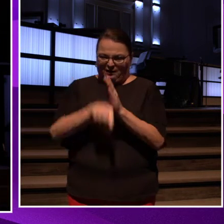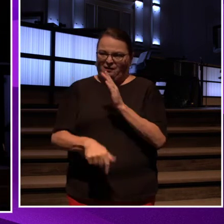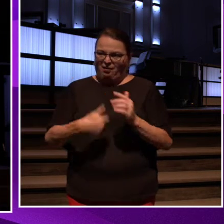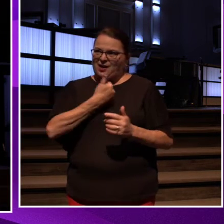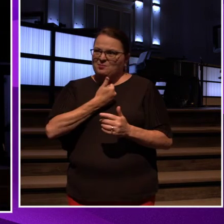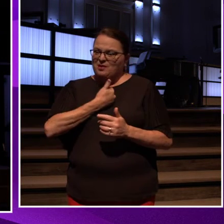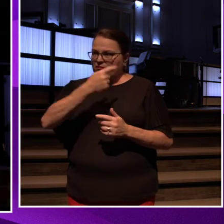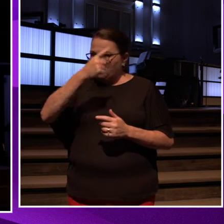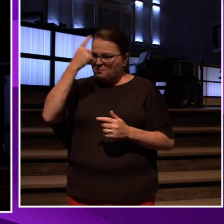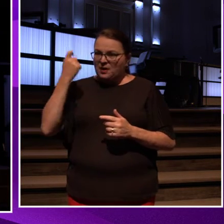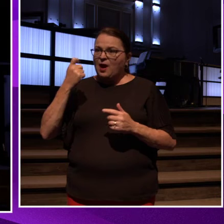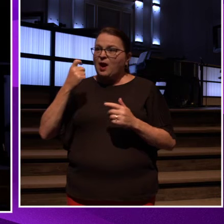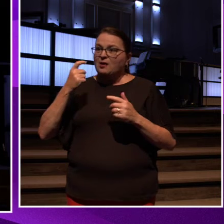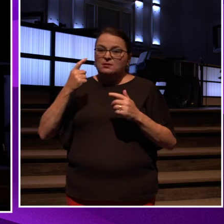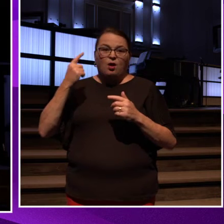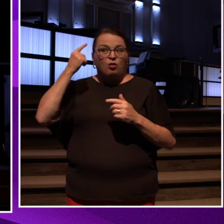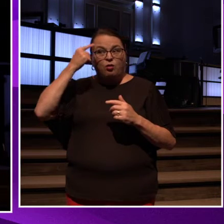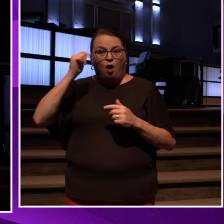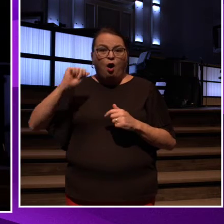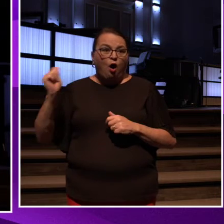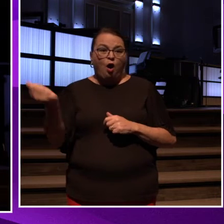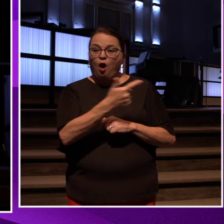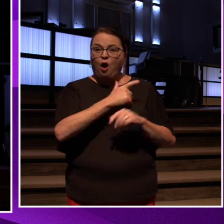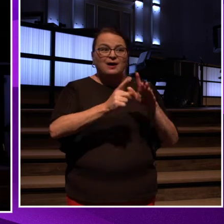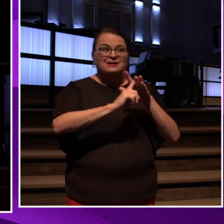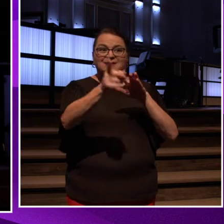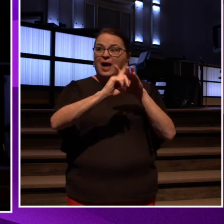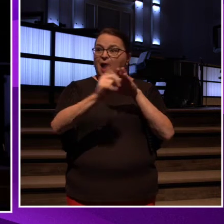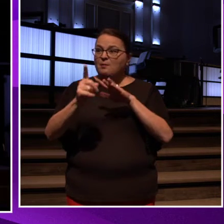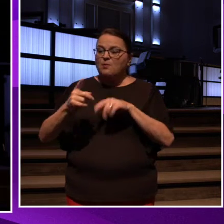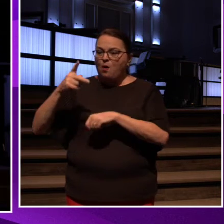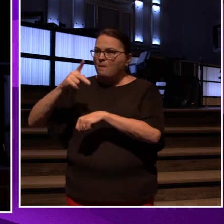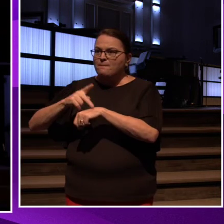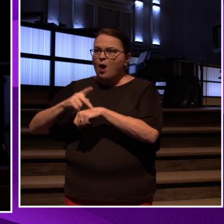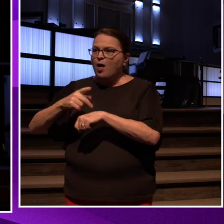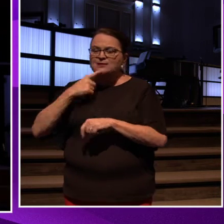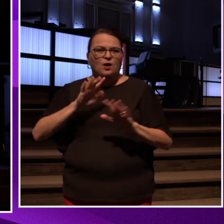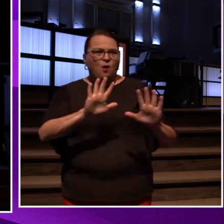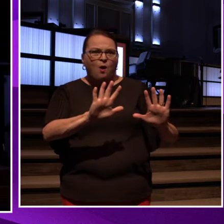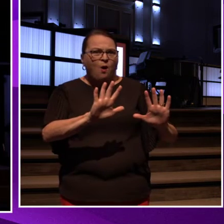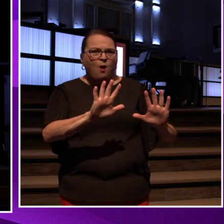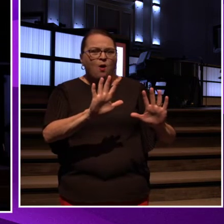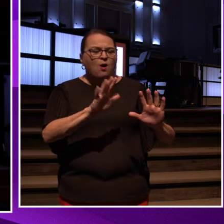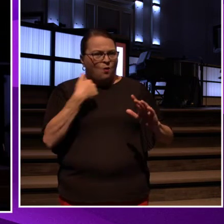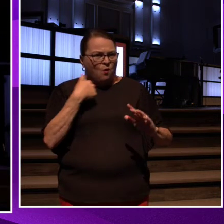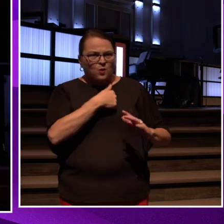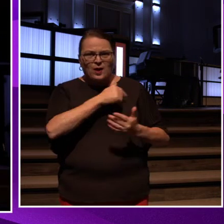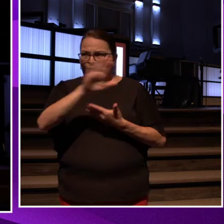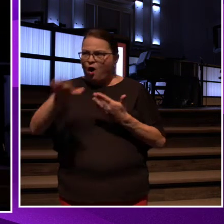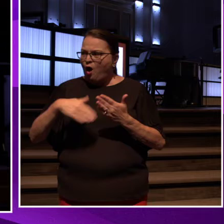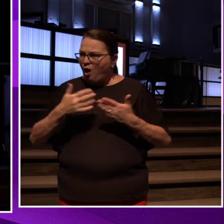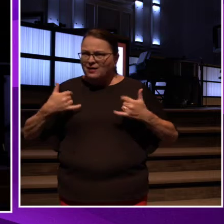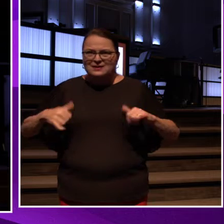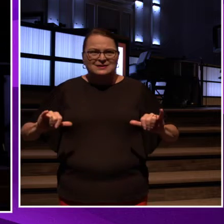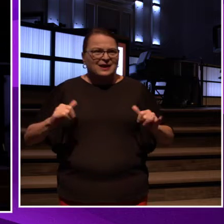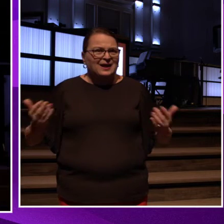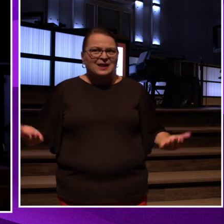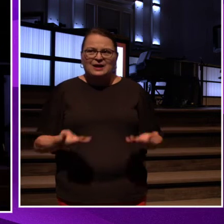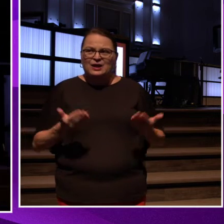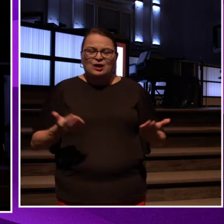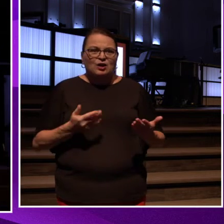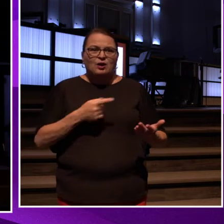the prisoners have escaped. And Paul says, "Do yourself no harm. We are all here." And the jailer came and fell down in front of him and said, "Sirs,